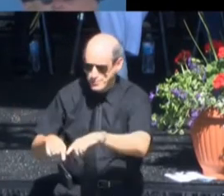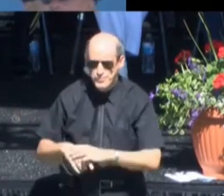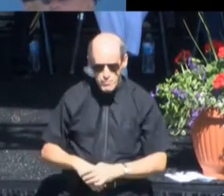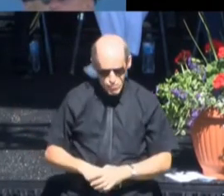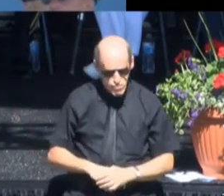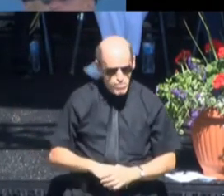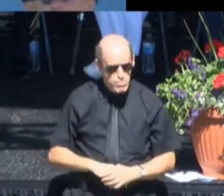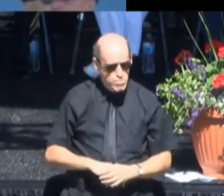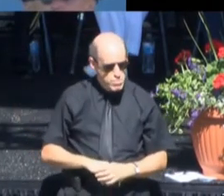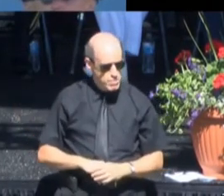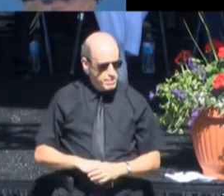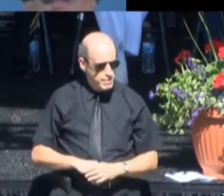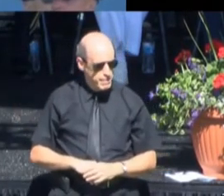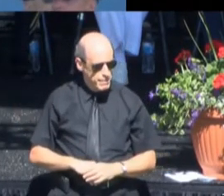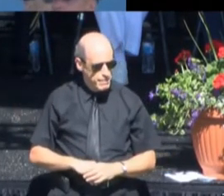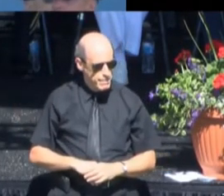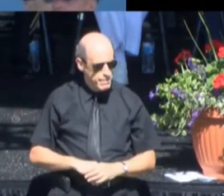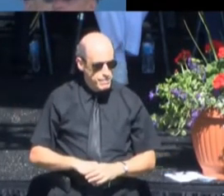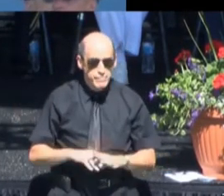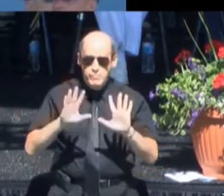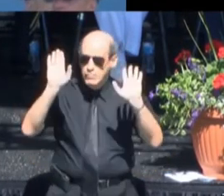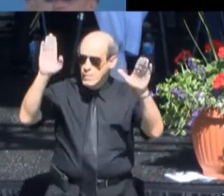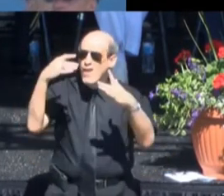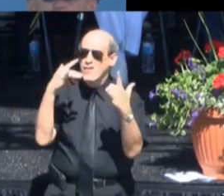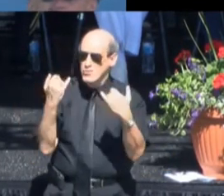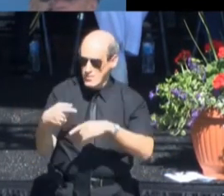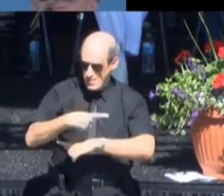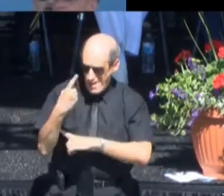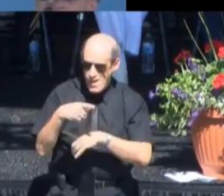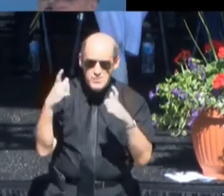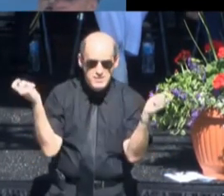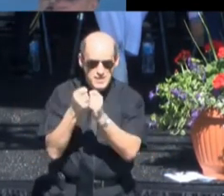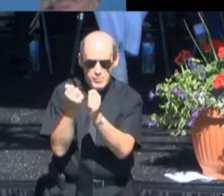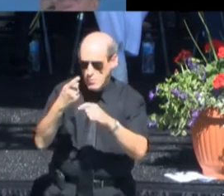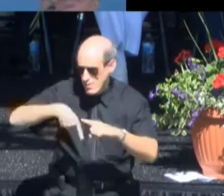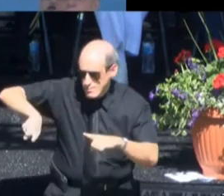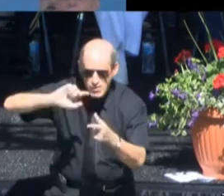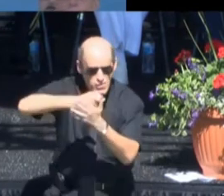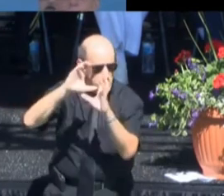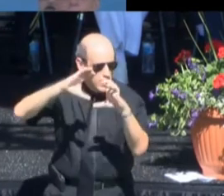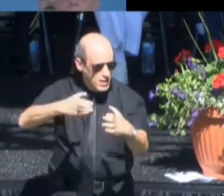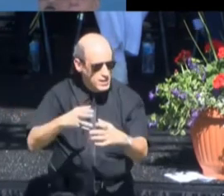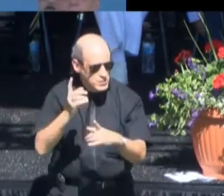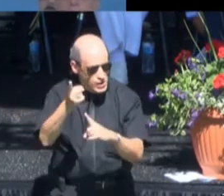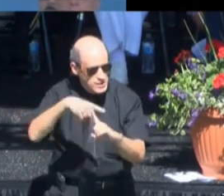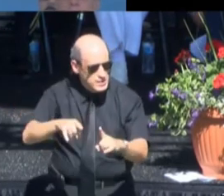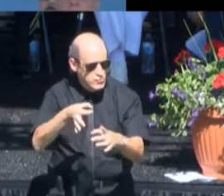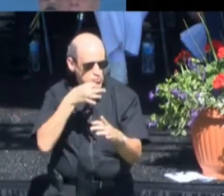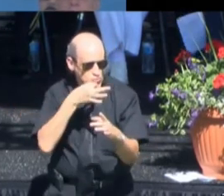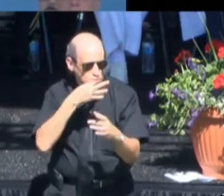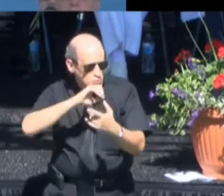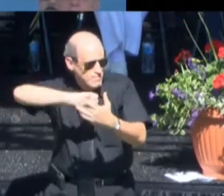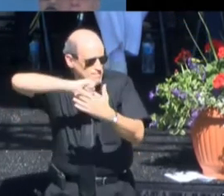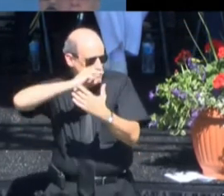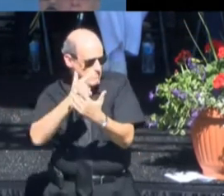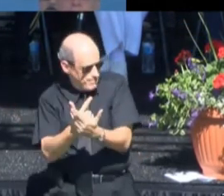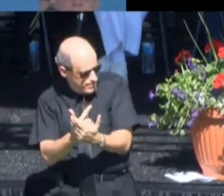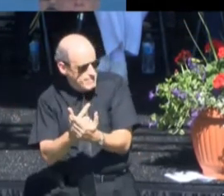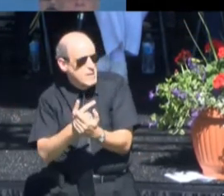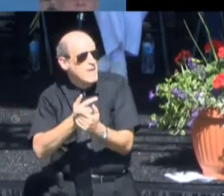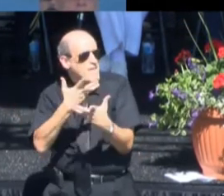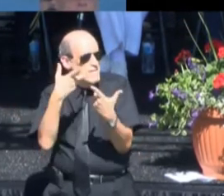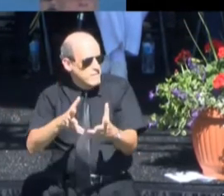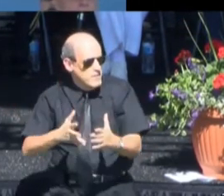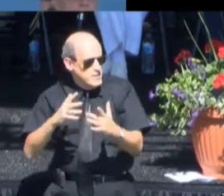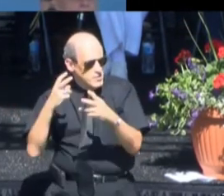that for us. Today we celebrate with the class of 2018 as they complete their voyage as midshipmen and open a